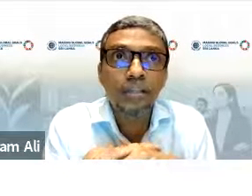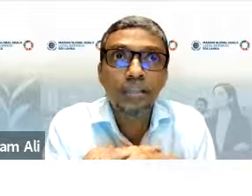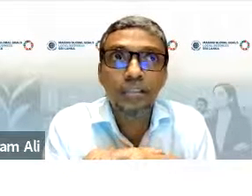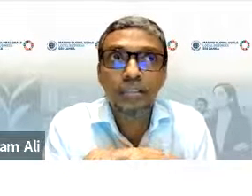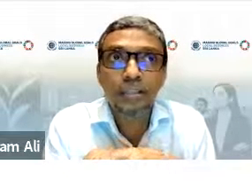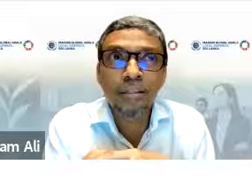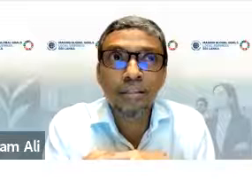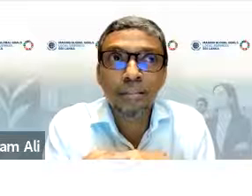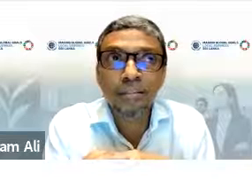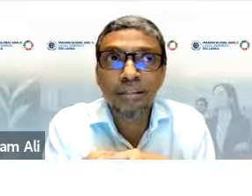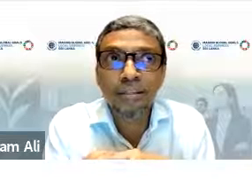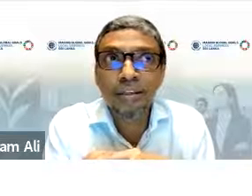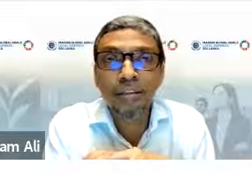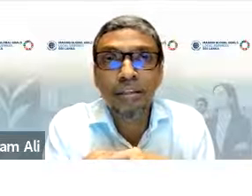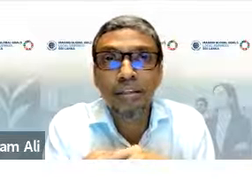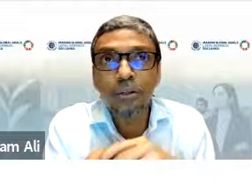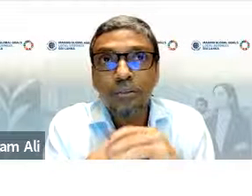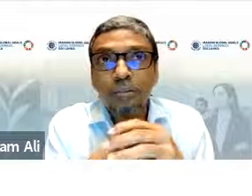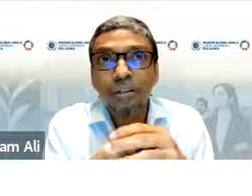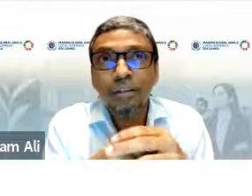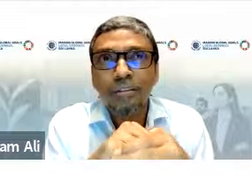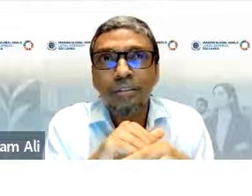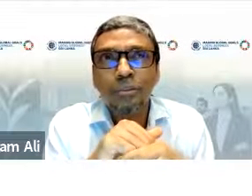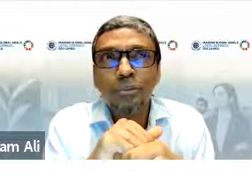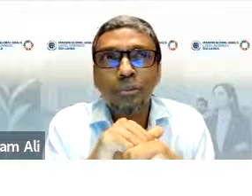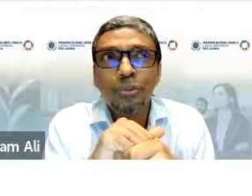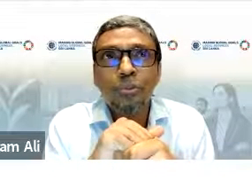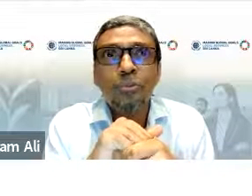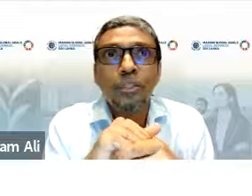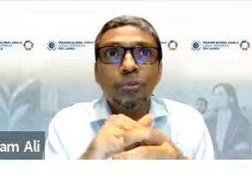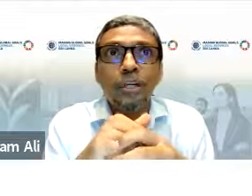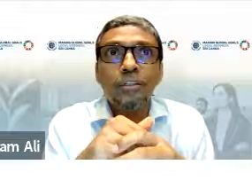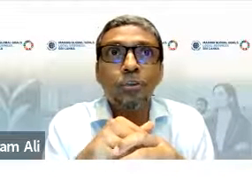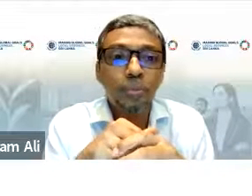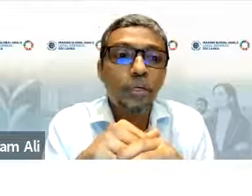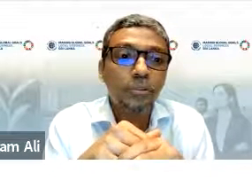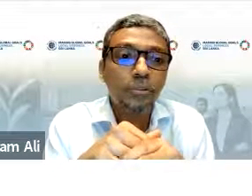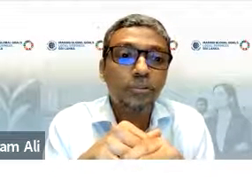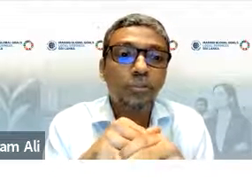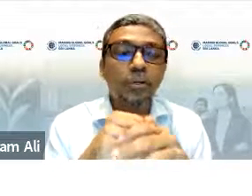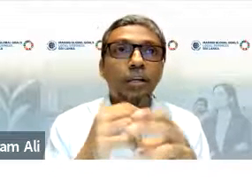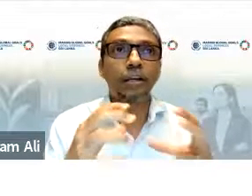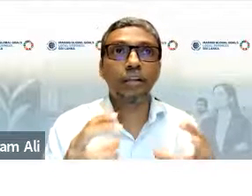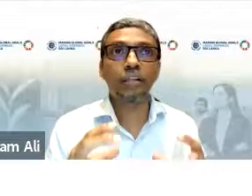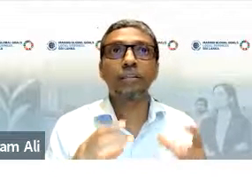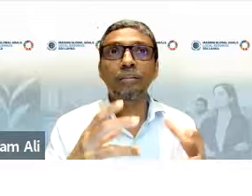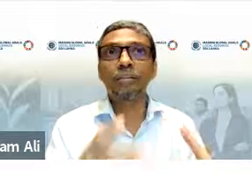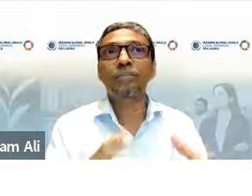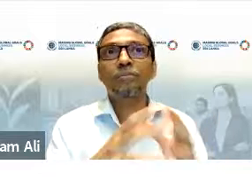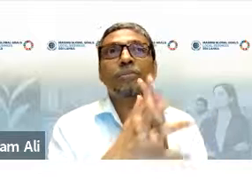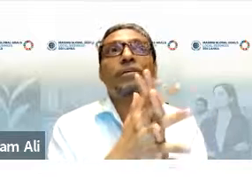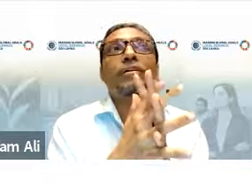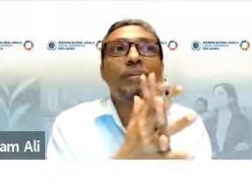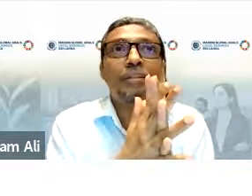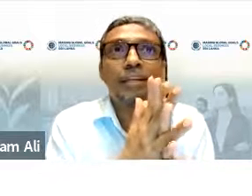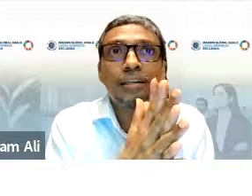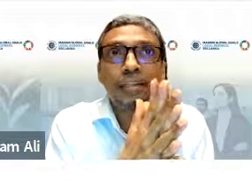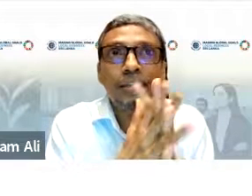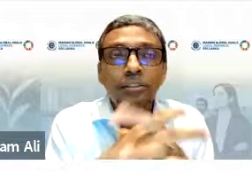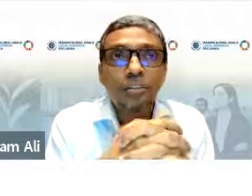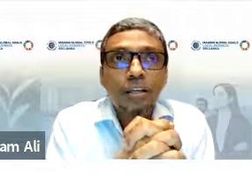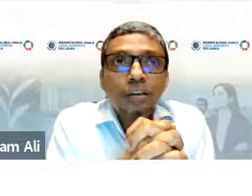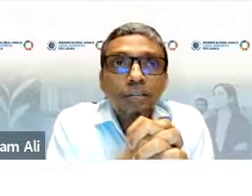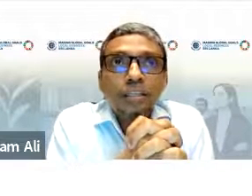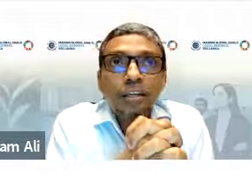predicting demand and things like that are not, too much to write home about. So in this day